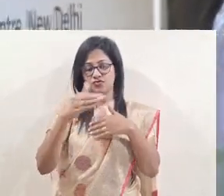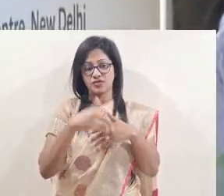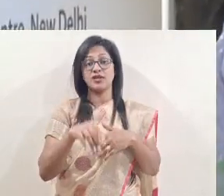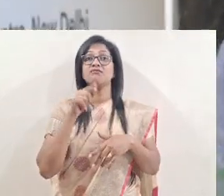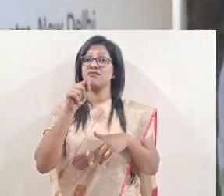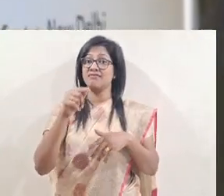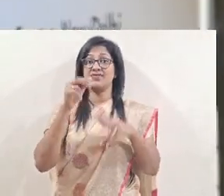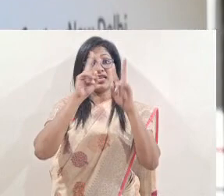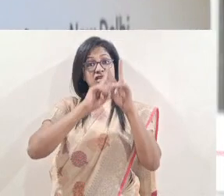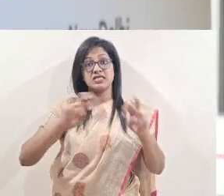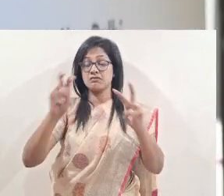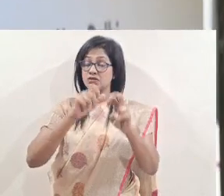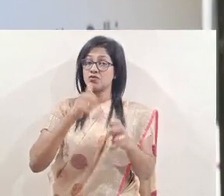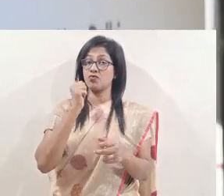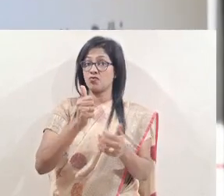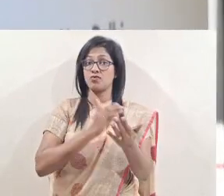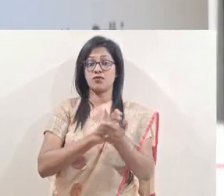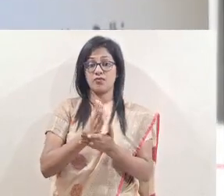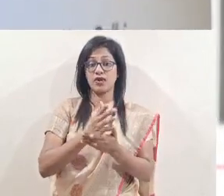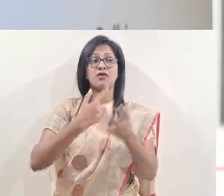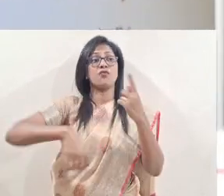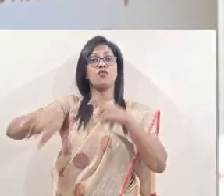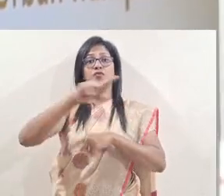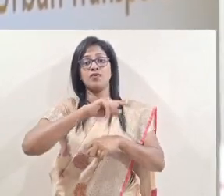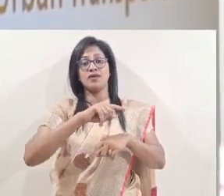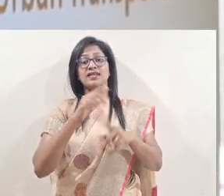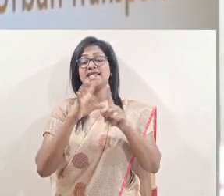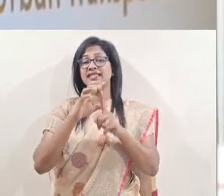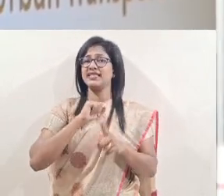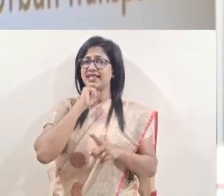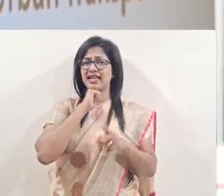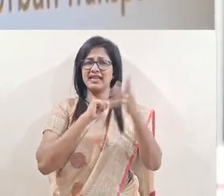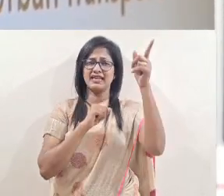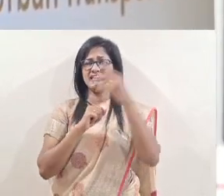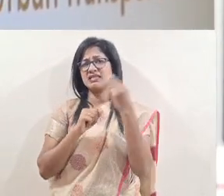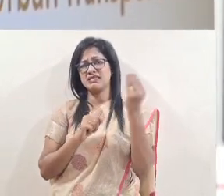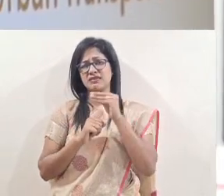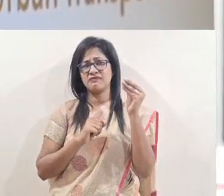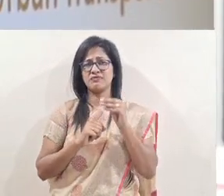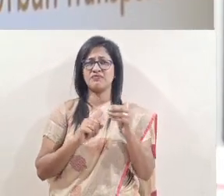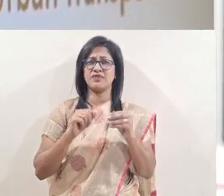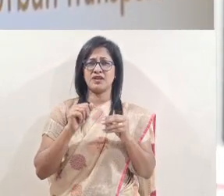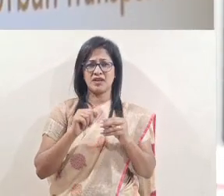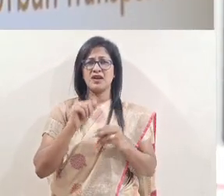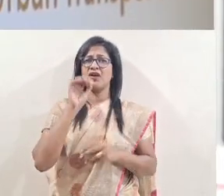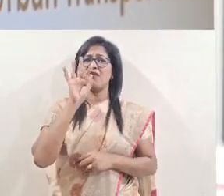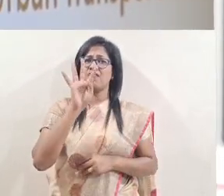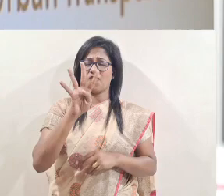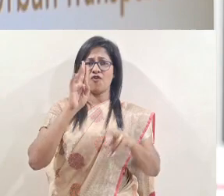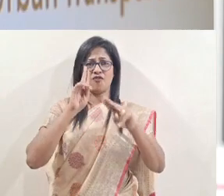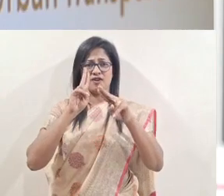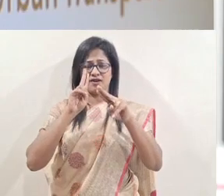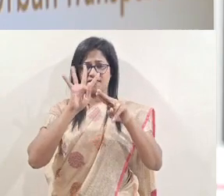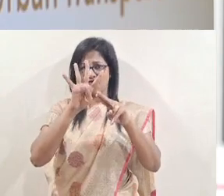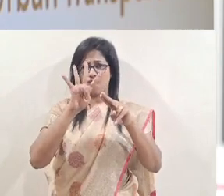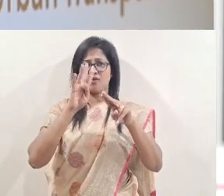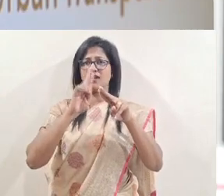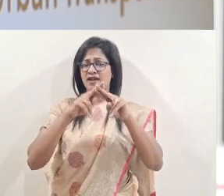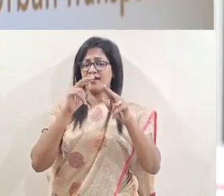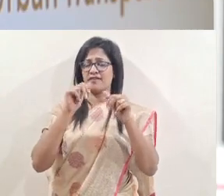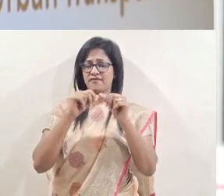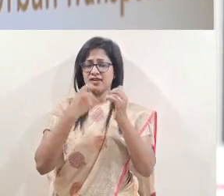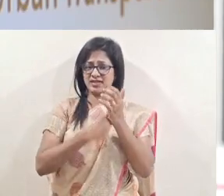research, because I think that everybody, in Delhi, I suppose we have taken around 4 something like FAR, if I'm right. Yes, 4 is